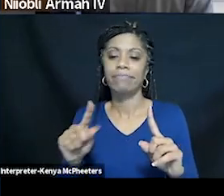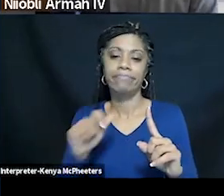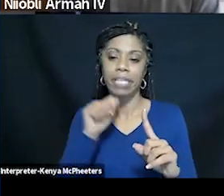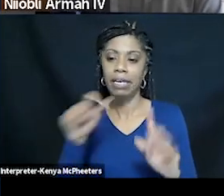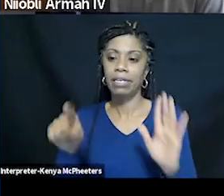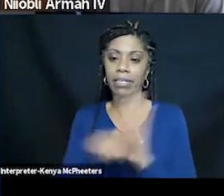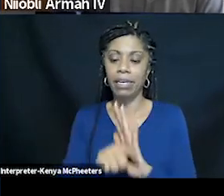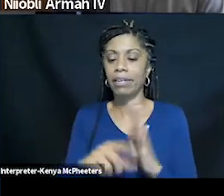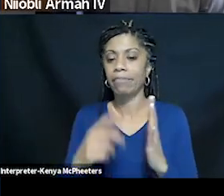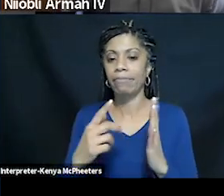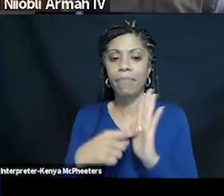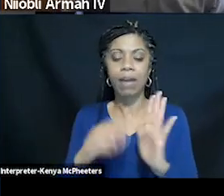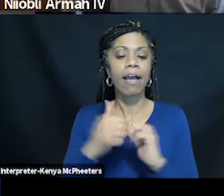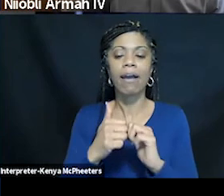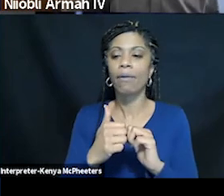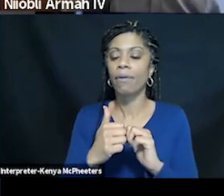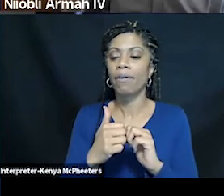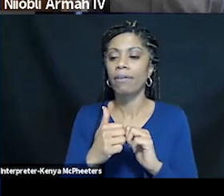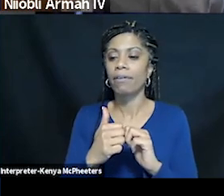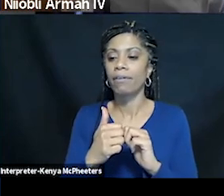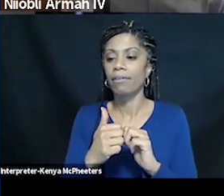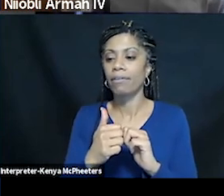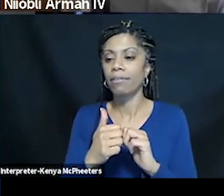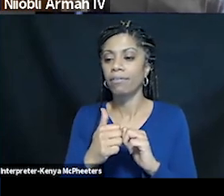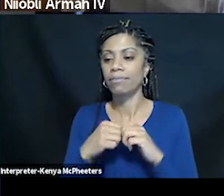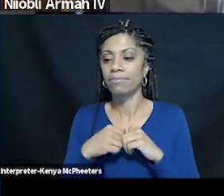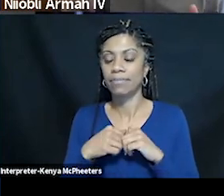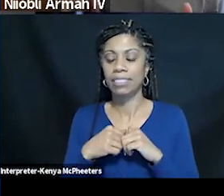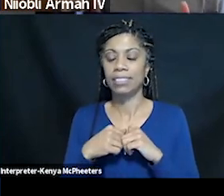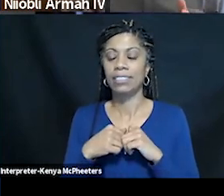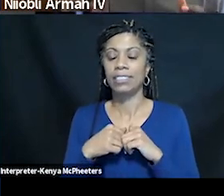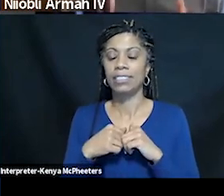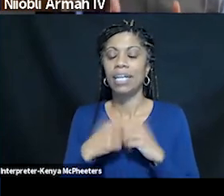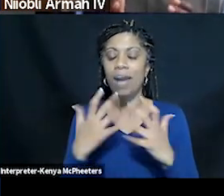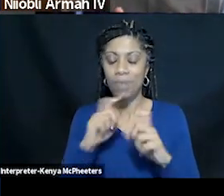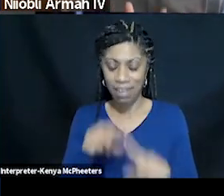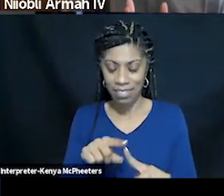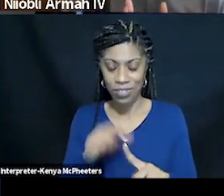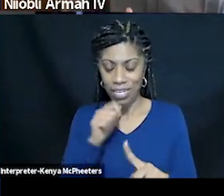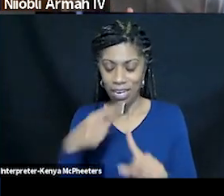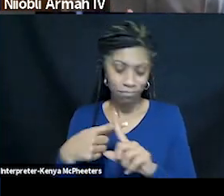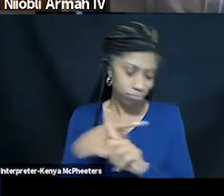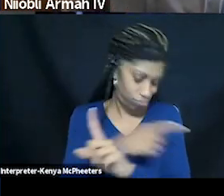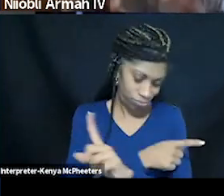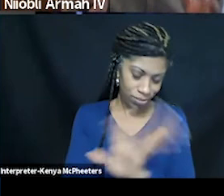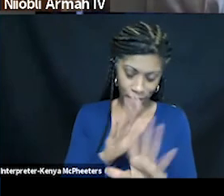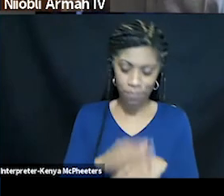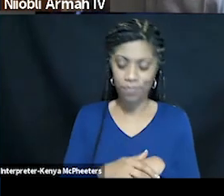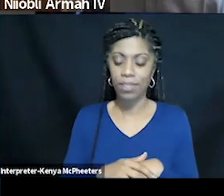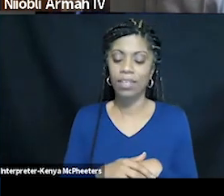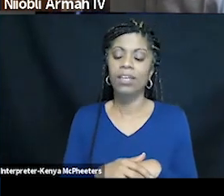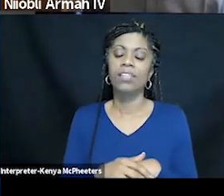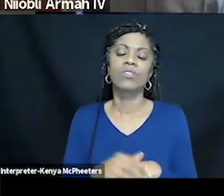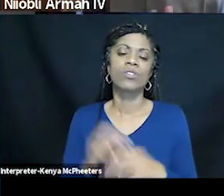Wow, great question. Okay, I want to answer this and not go off on another tangent. There are so many other ways to